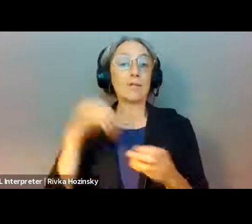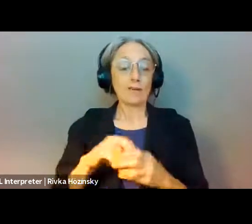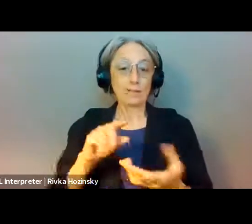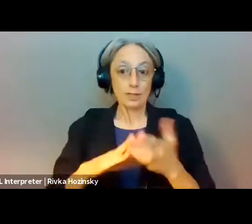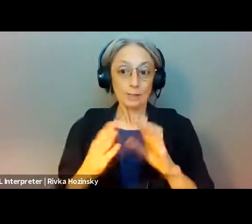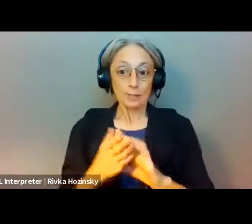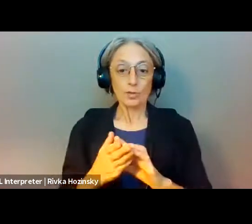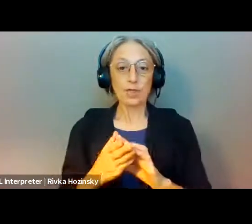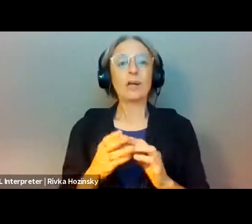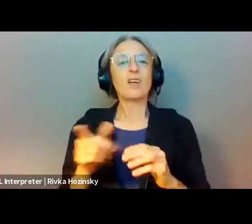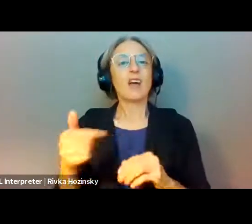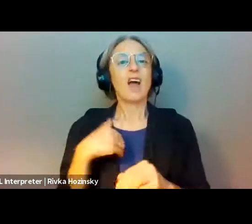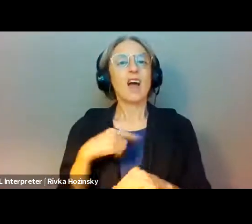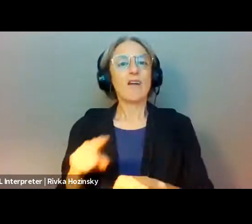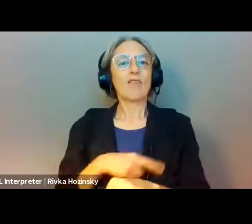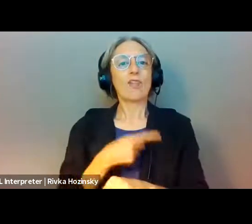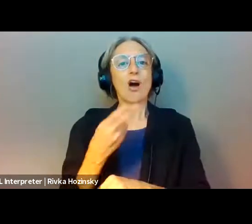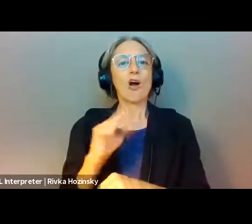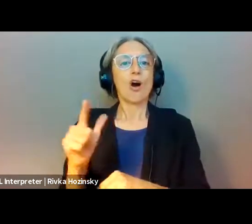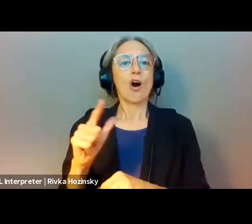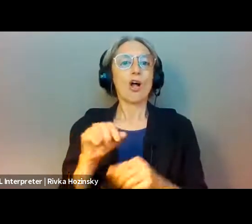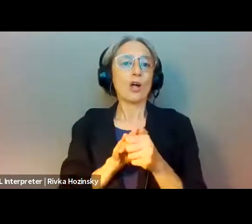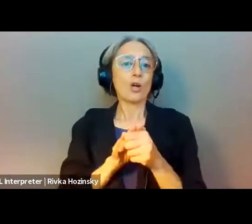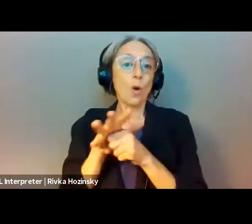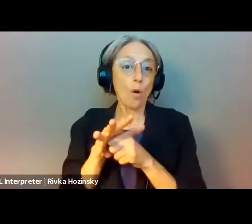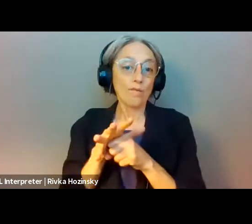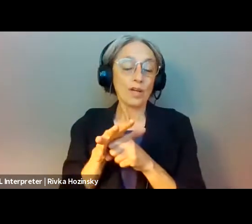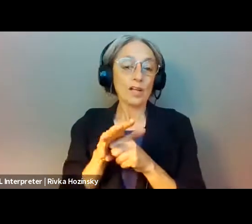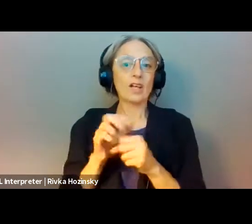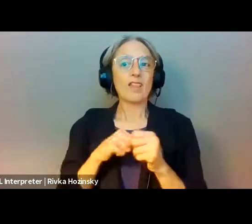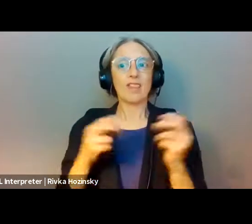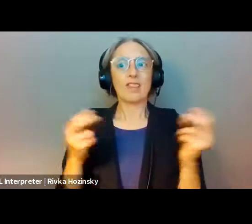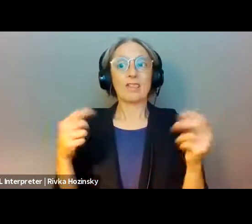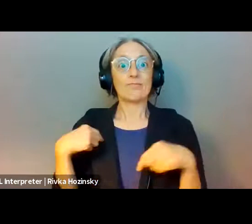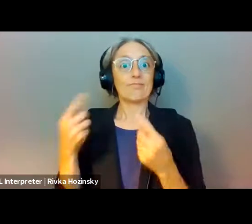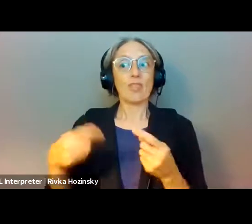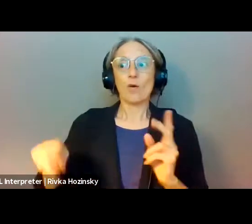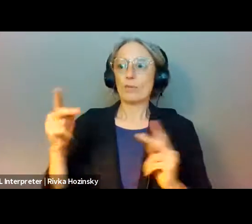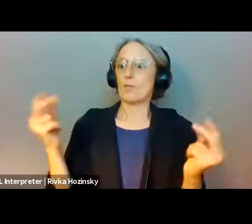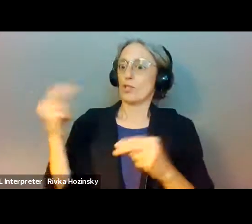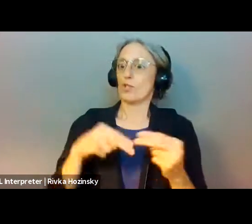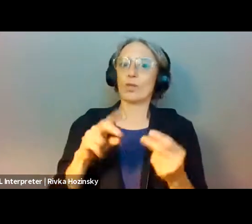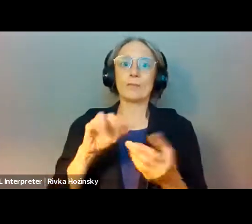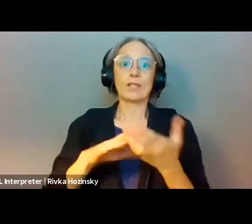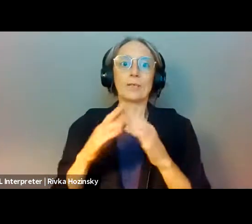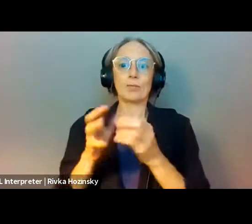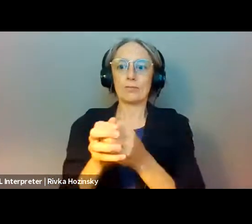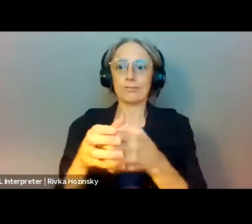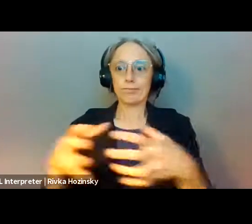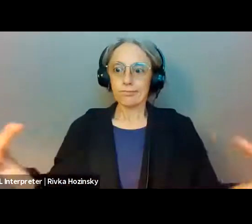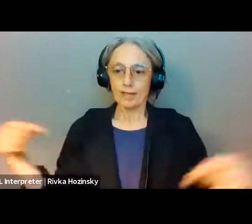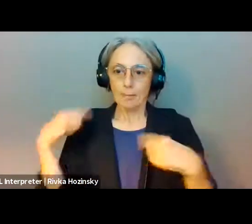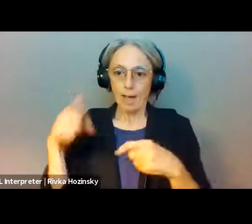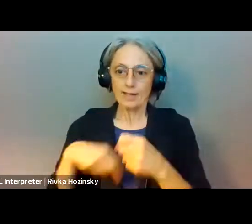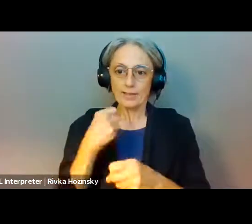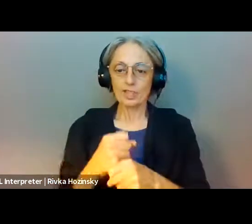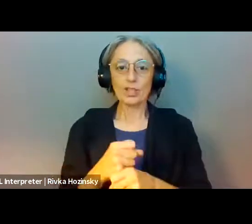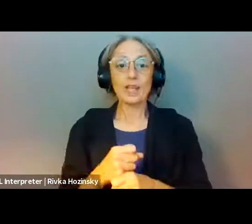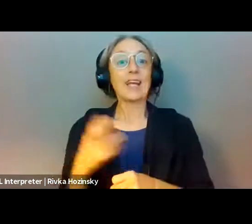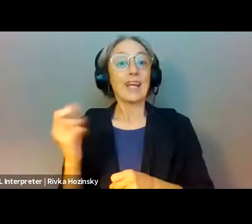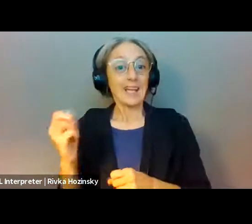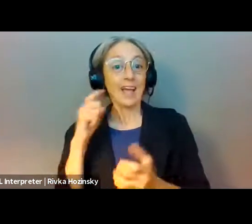throughout the past year. And the fact that he did that, because I really do believe that all movements,